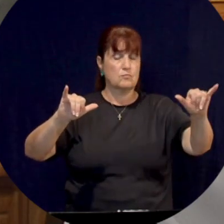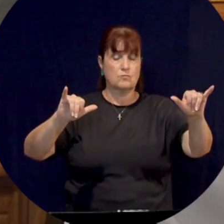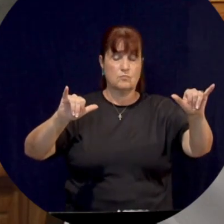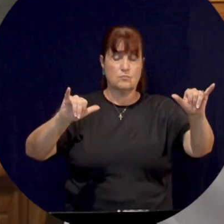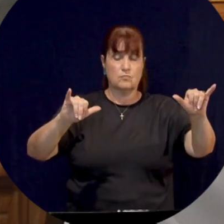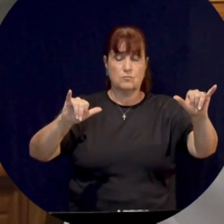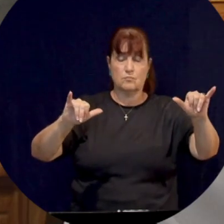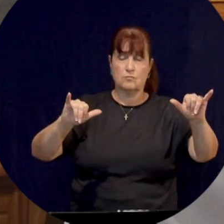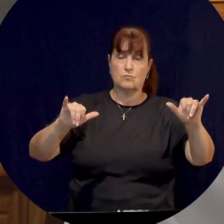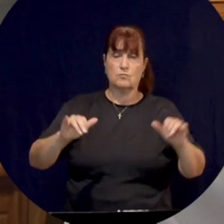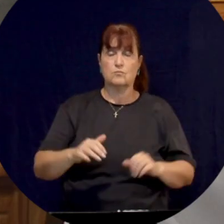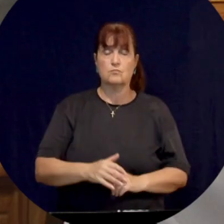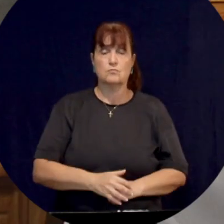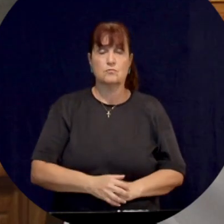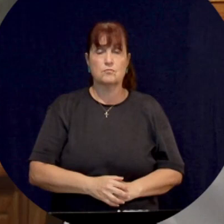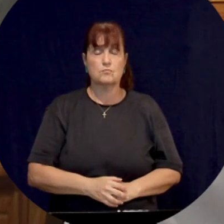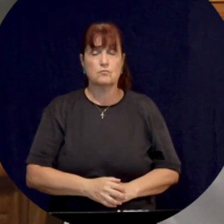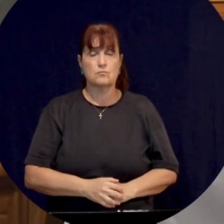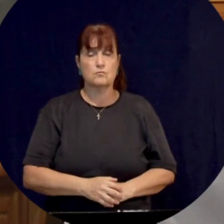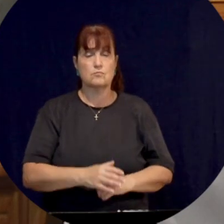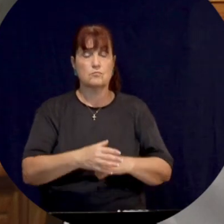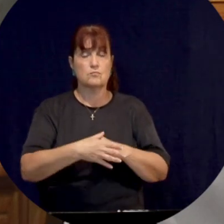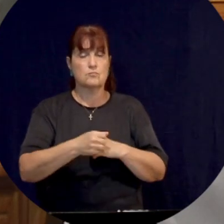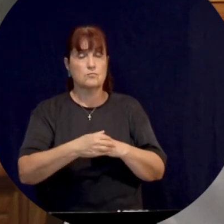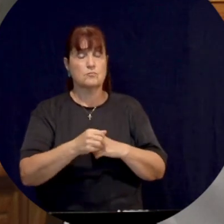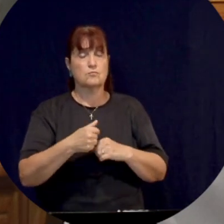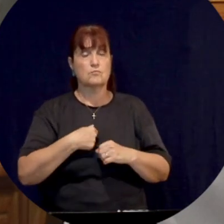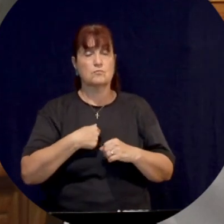forever and ever.